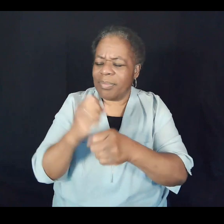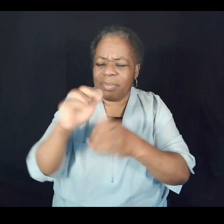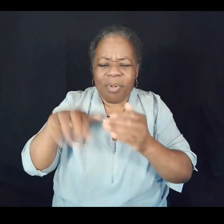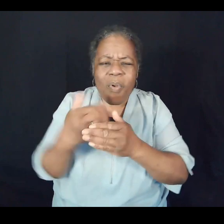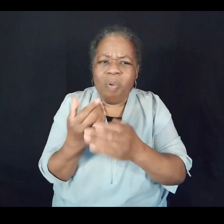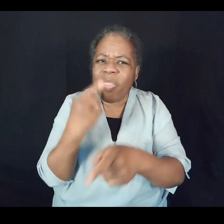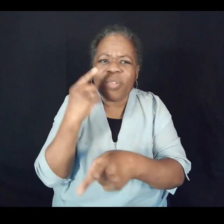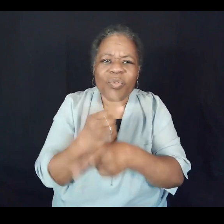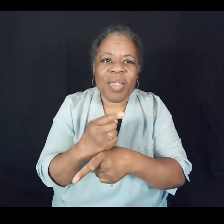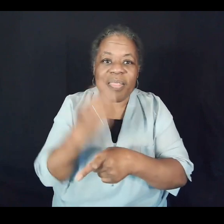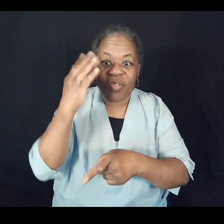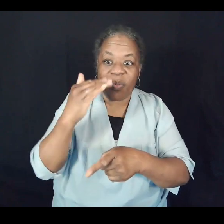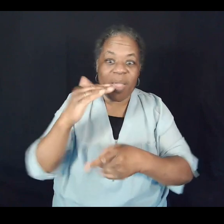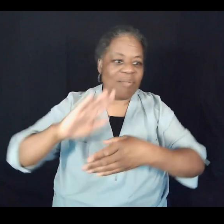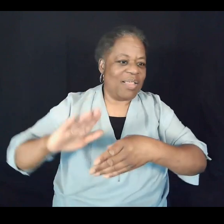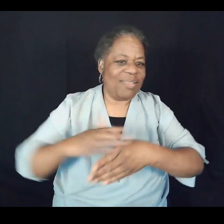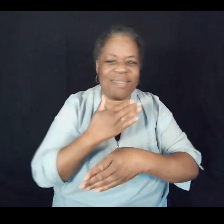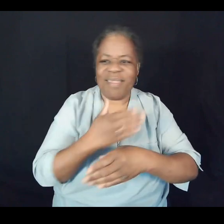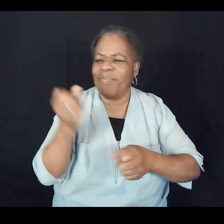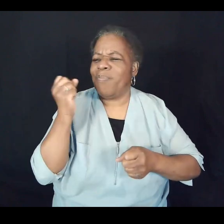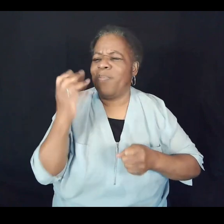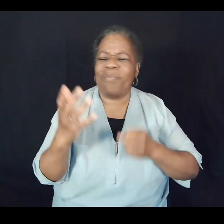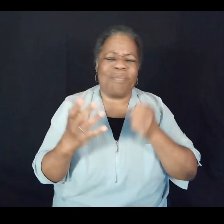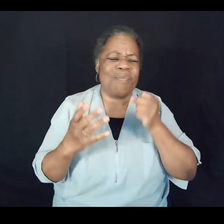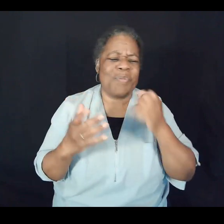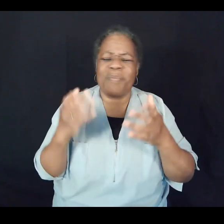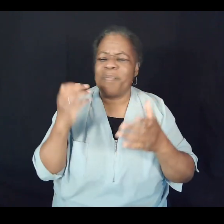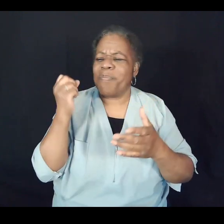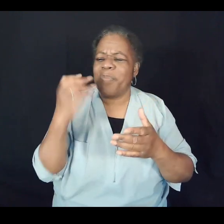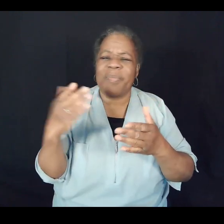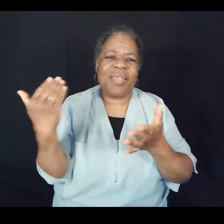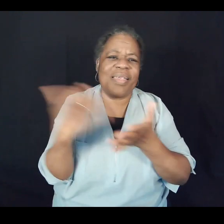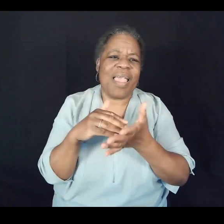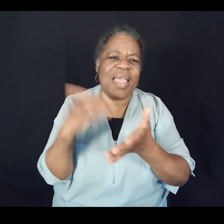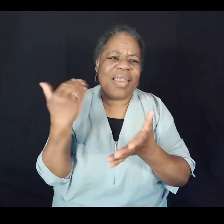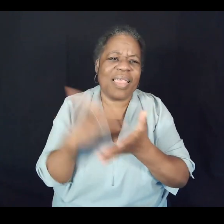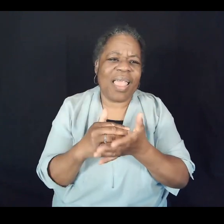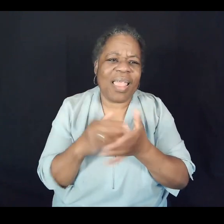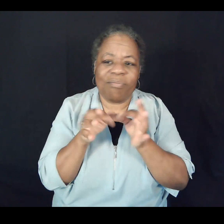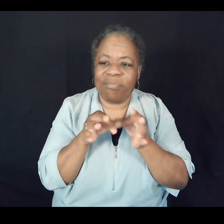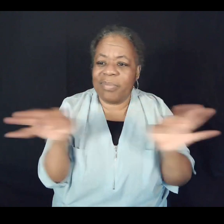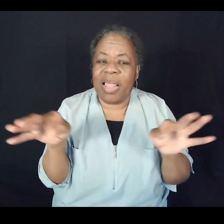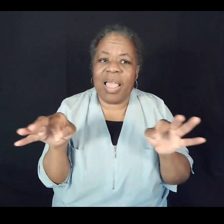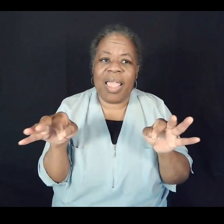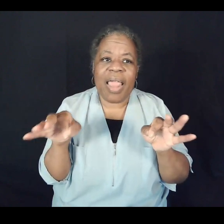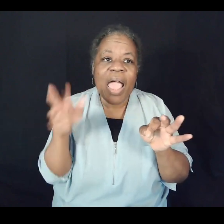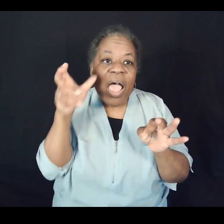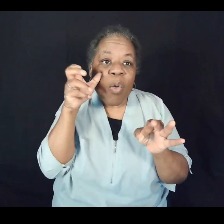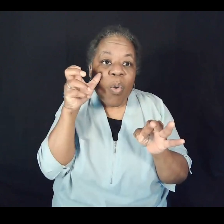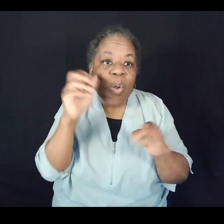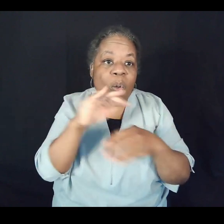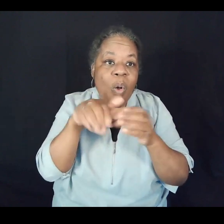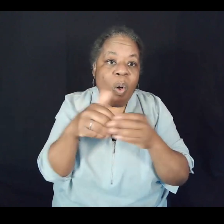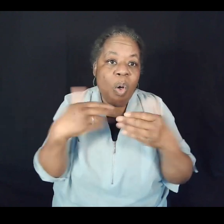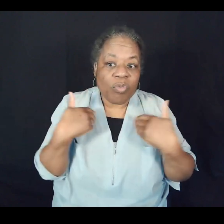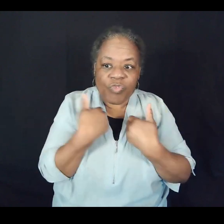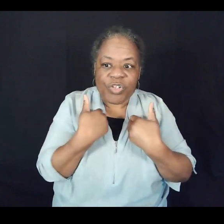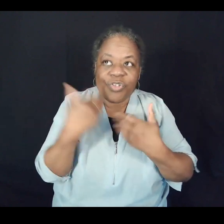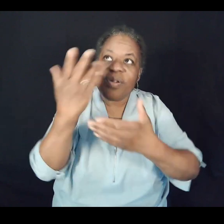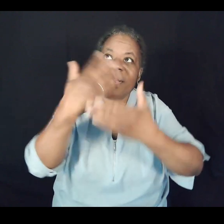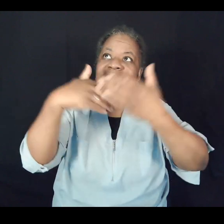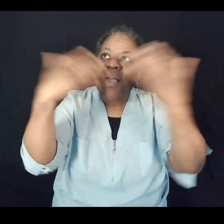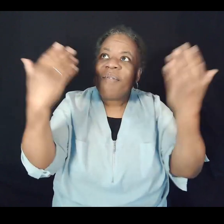we sing. And that's why we sing over and over. I'm just going to repeat that one line. Then I heard every creature in heaven and on